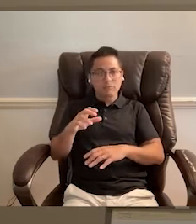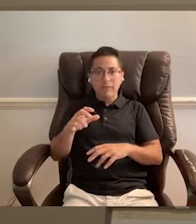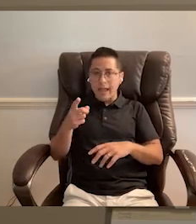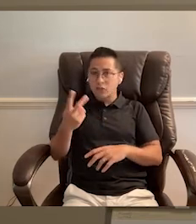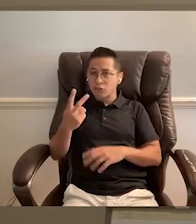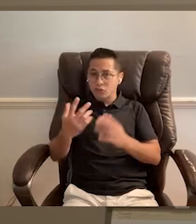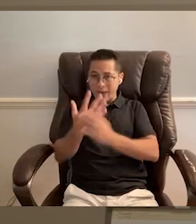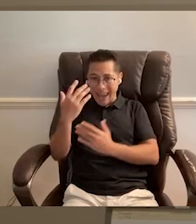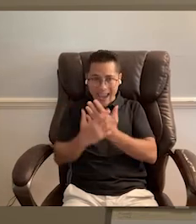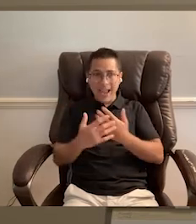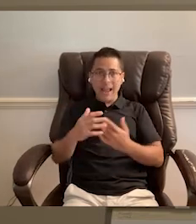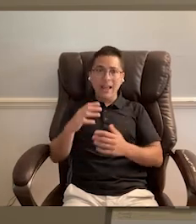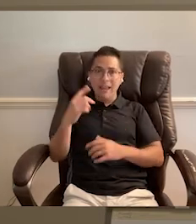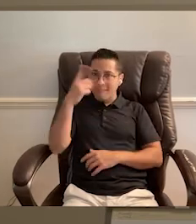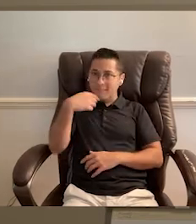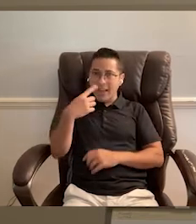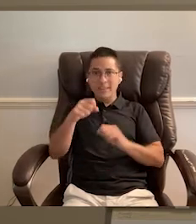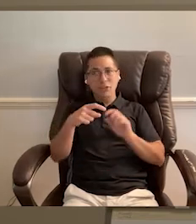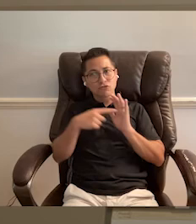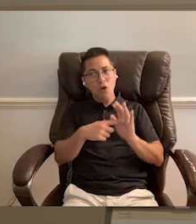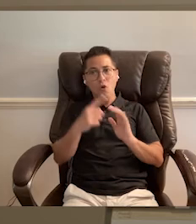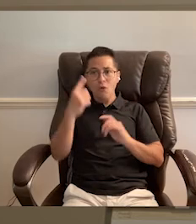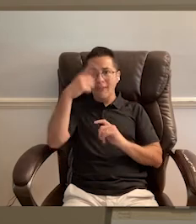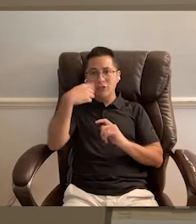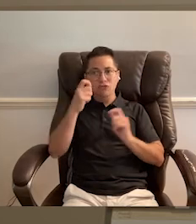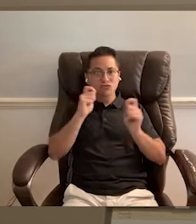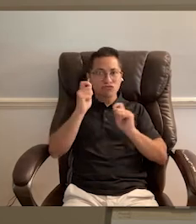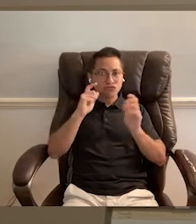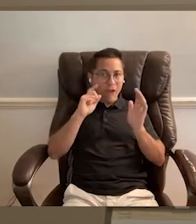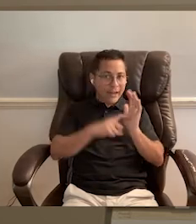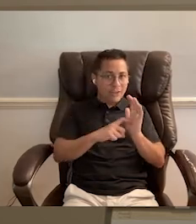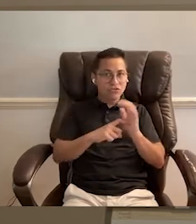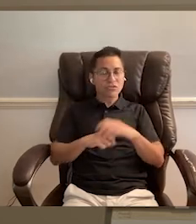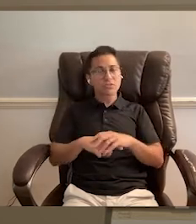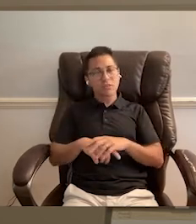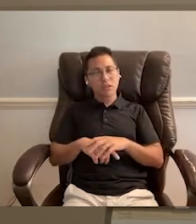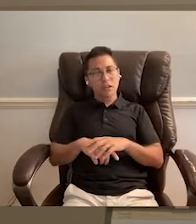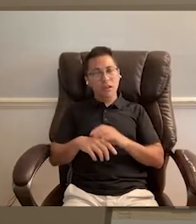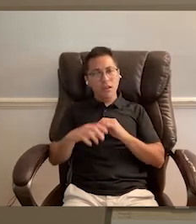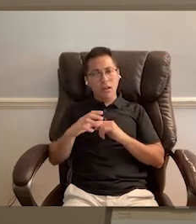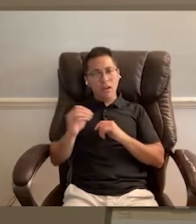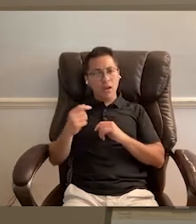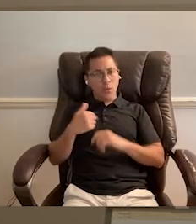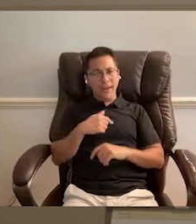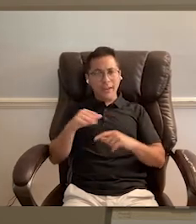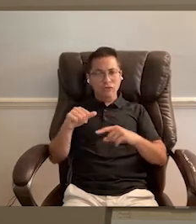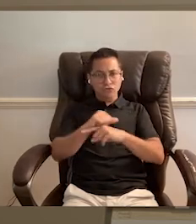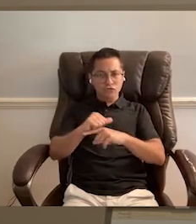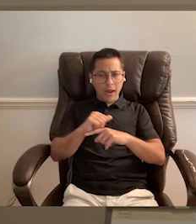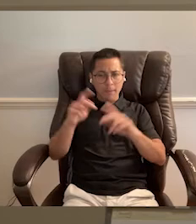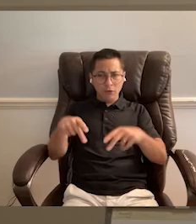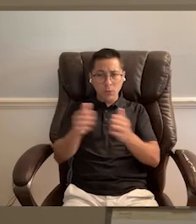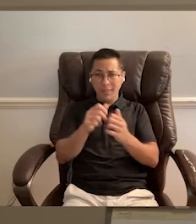grabbing large objects using the robot's dual arm control method. Then the users practice fulfilling order deliveries in a virtual warehouse